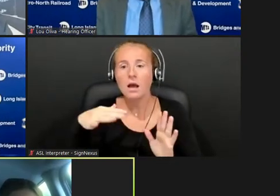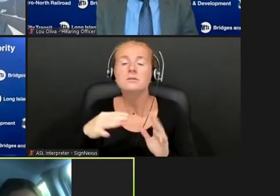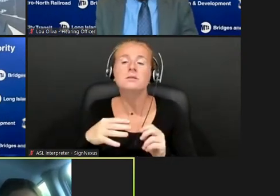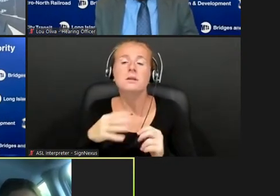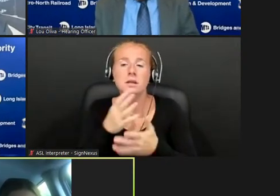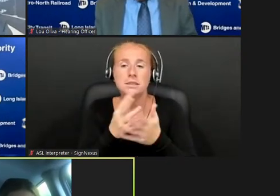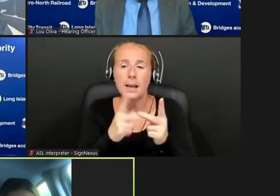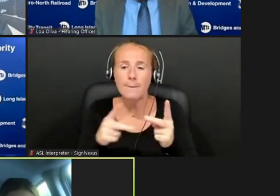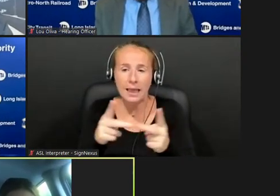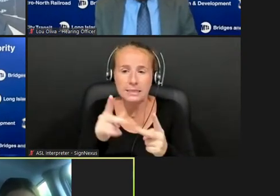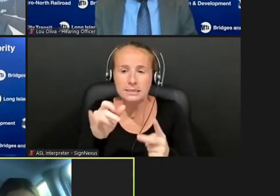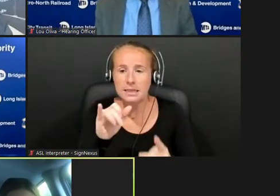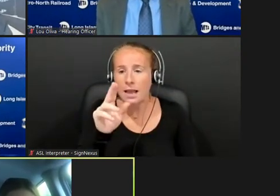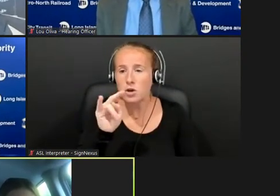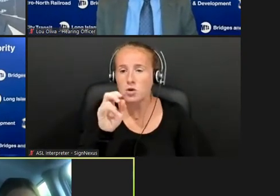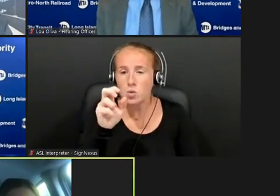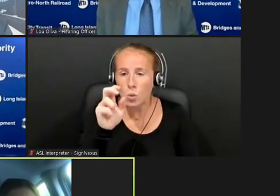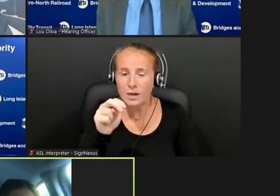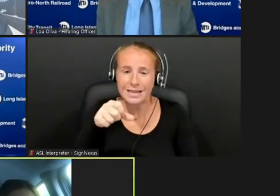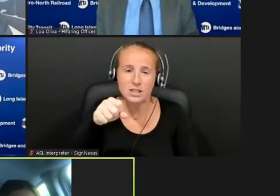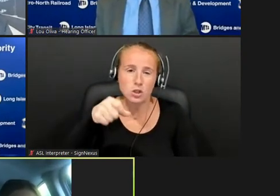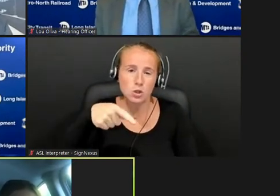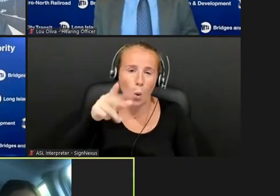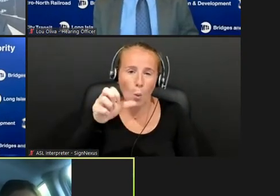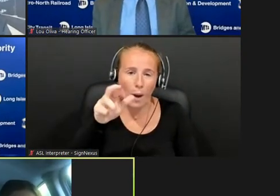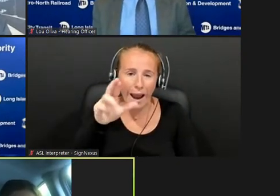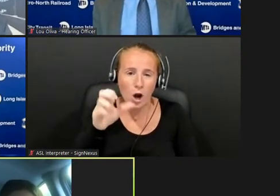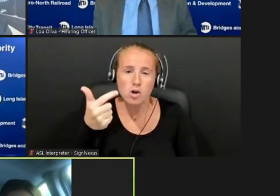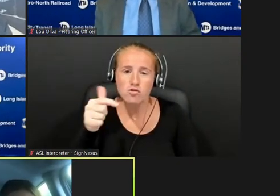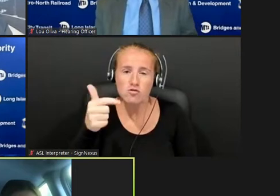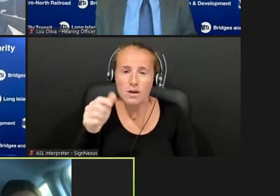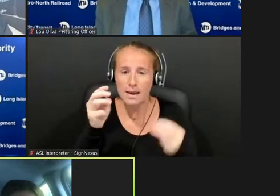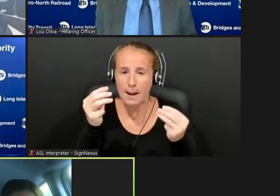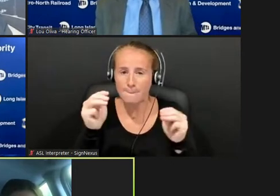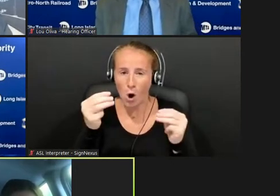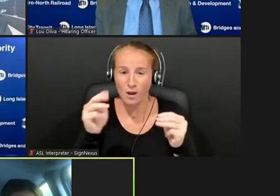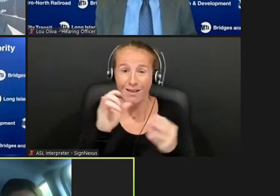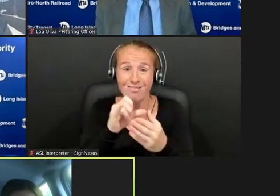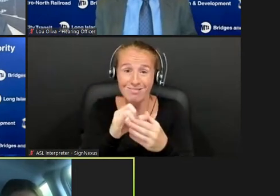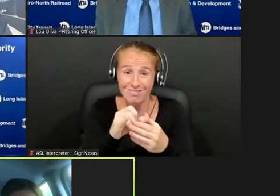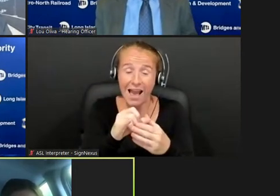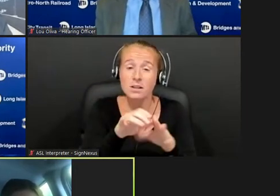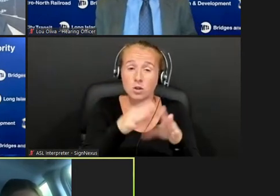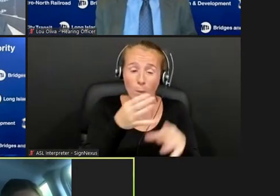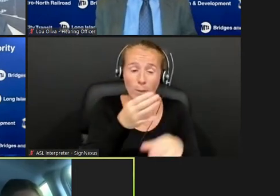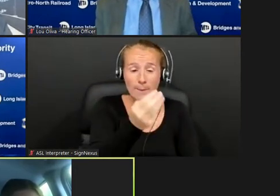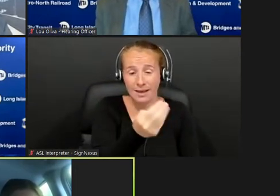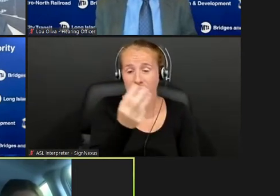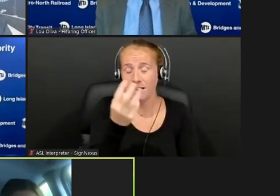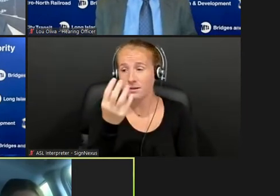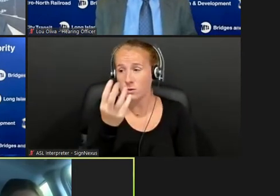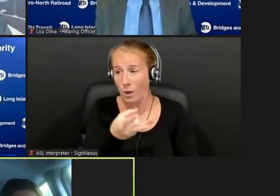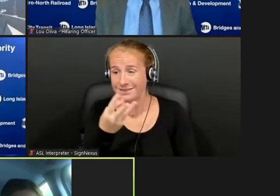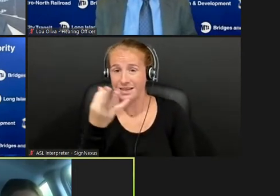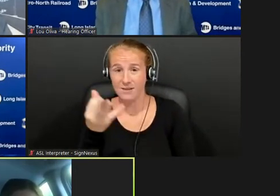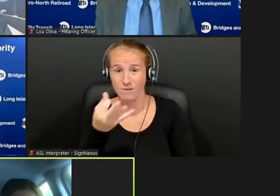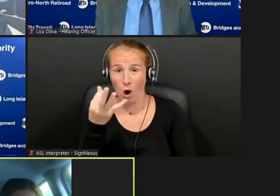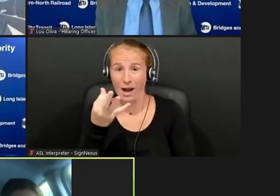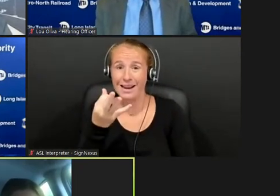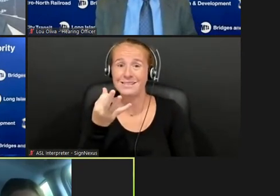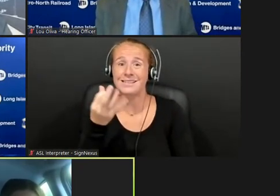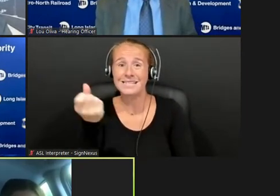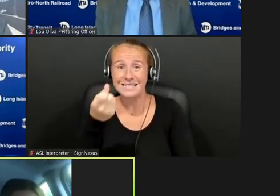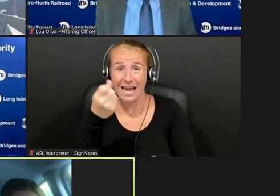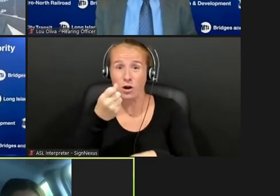including Union Square Green Market this Market is open Mondays Wednesdays Fridays Saturdays year-round and